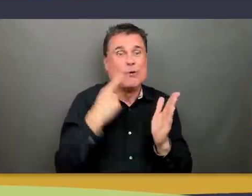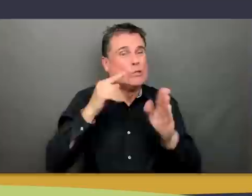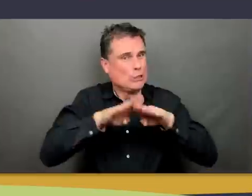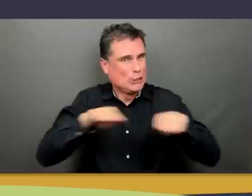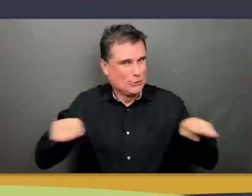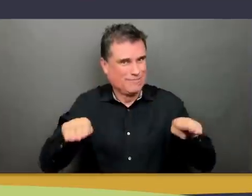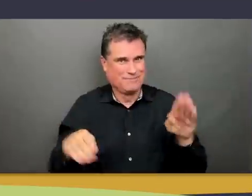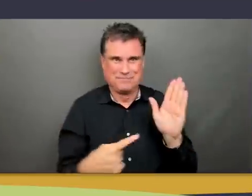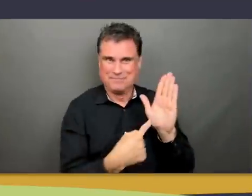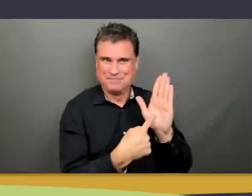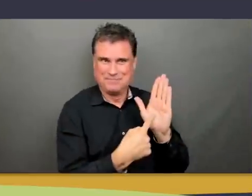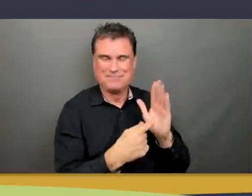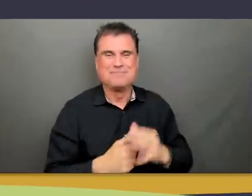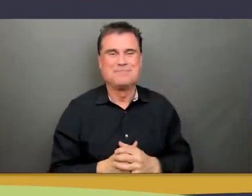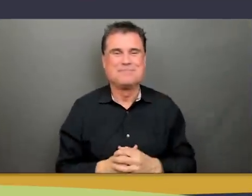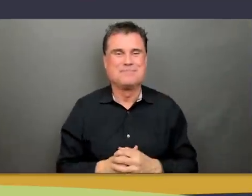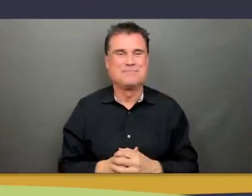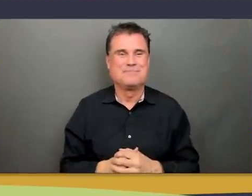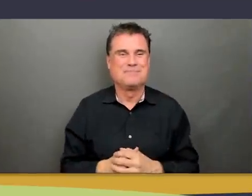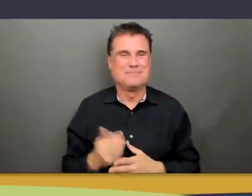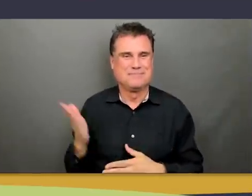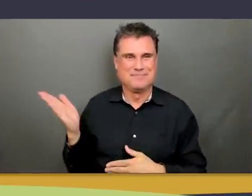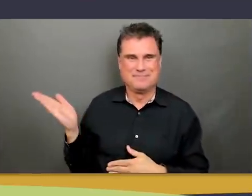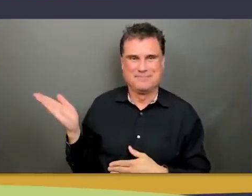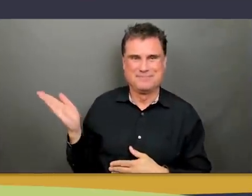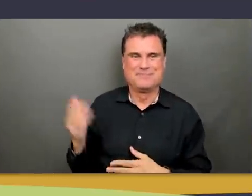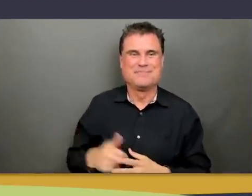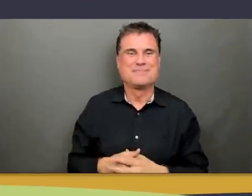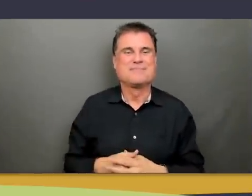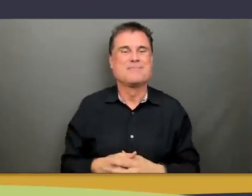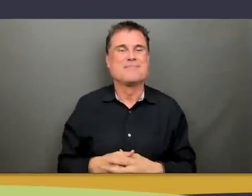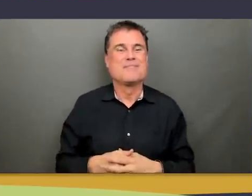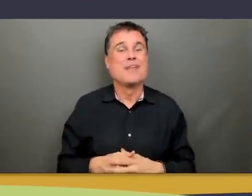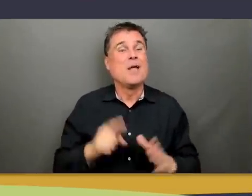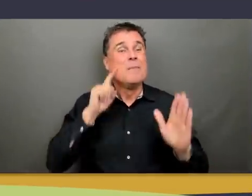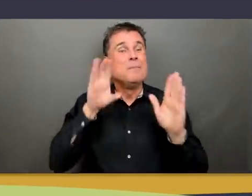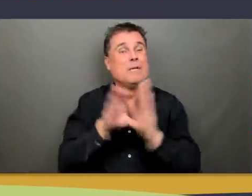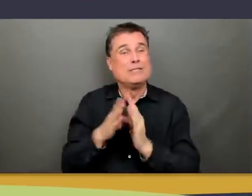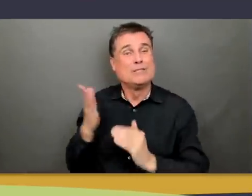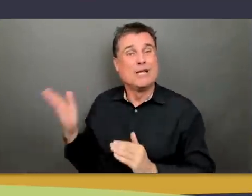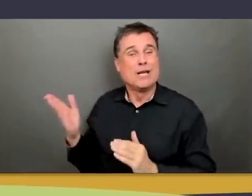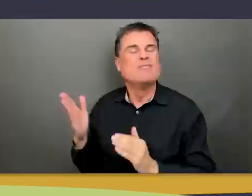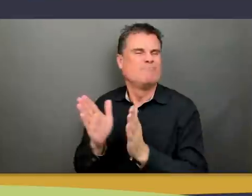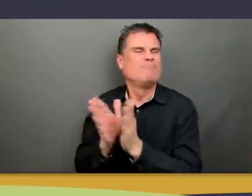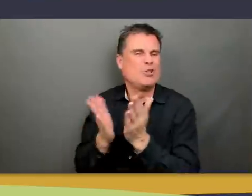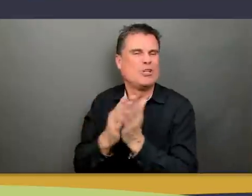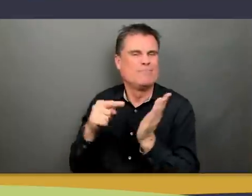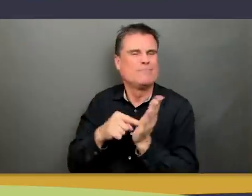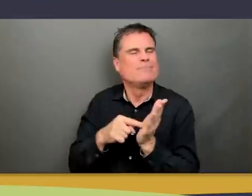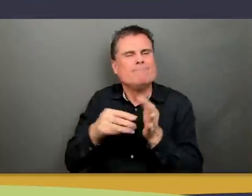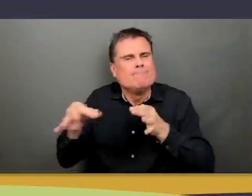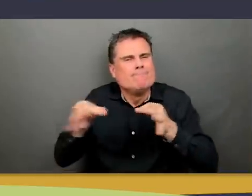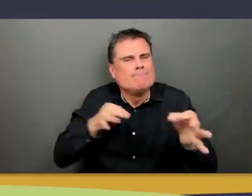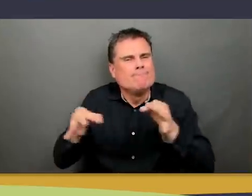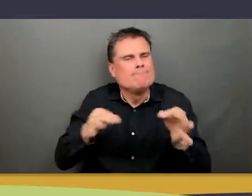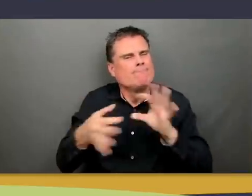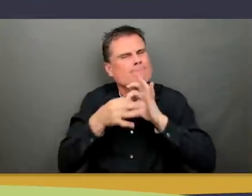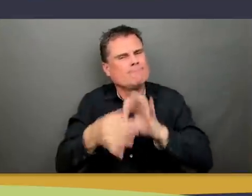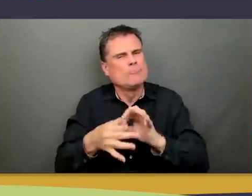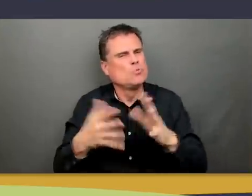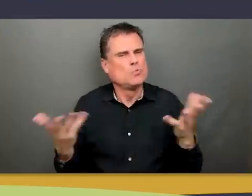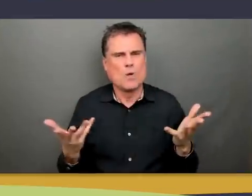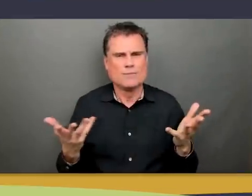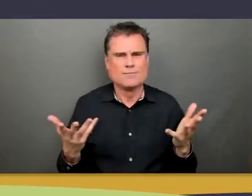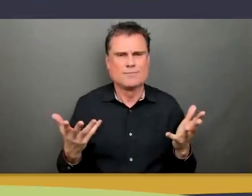Sikh Place of Worship, a children's picture book. In literature, as in life, representation